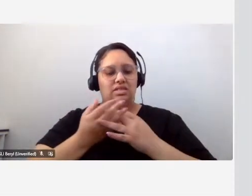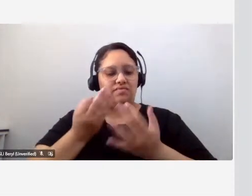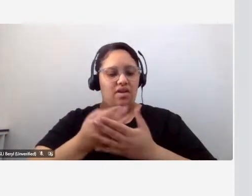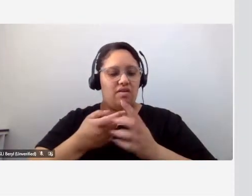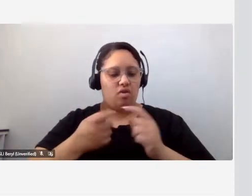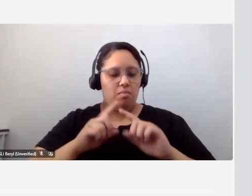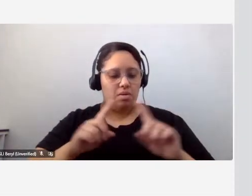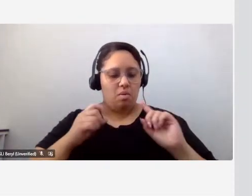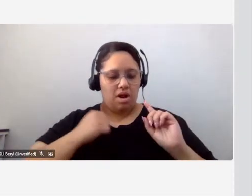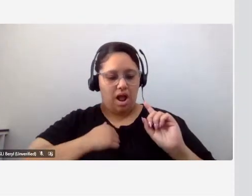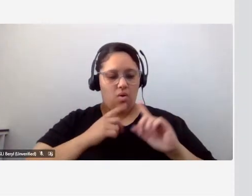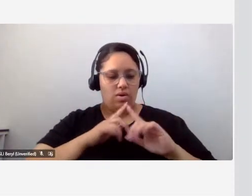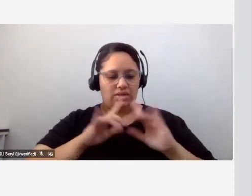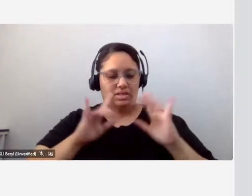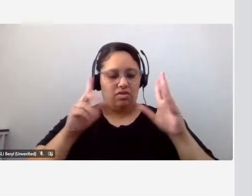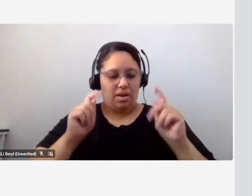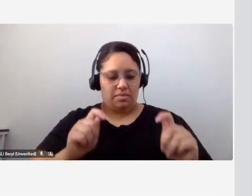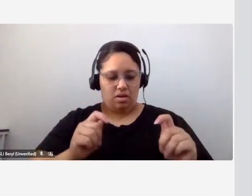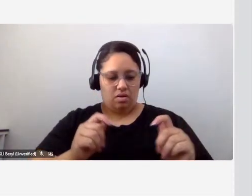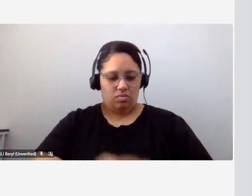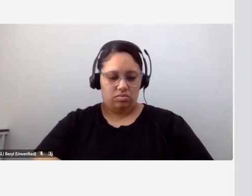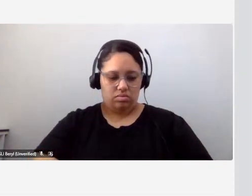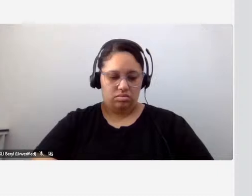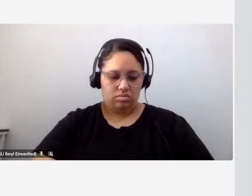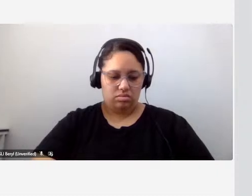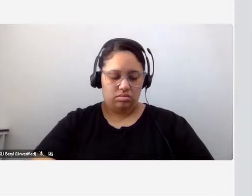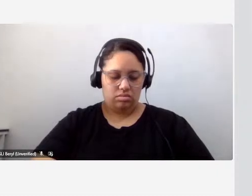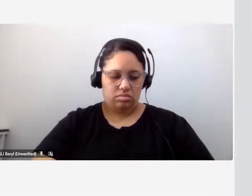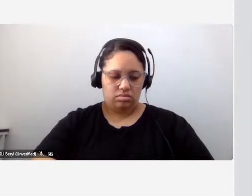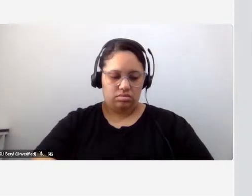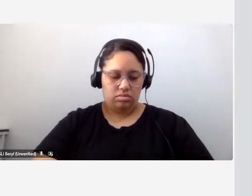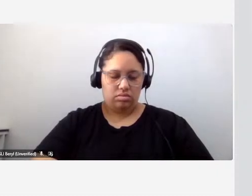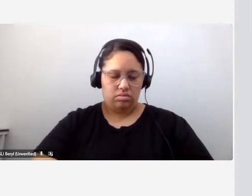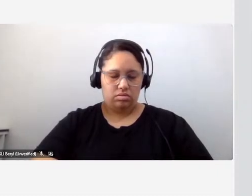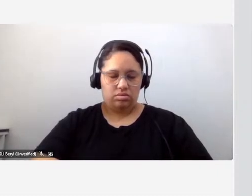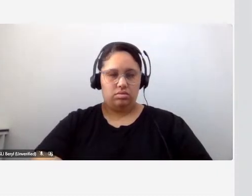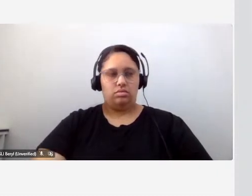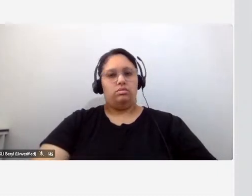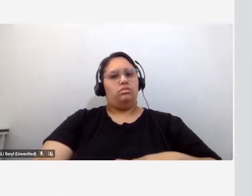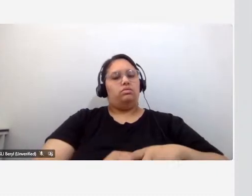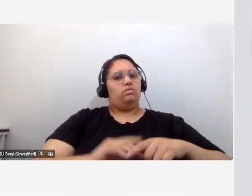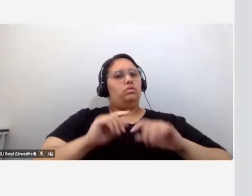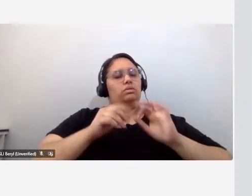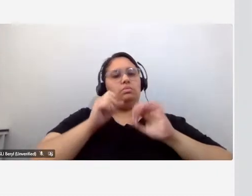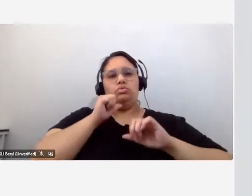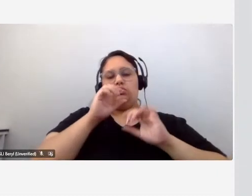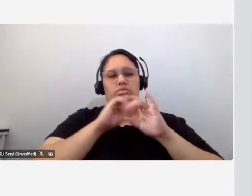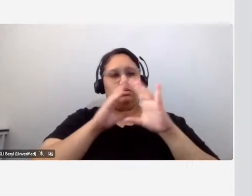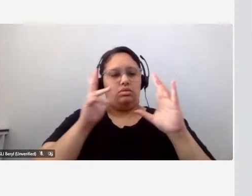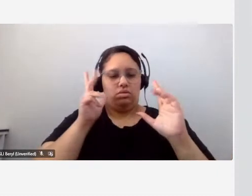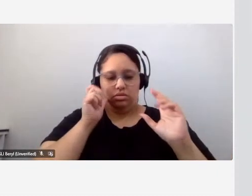also from the City of Cape Town. With those words, thank you, Chair.